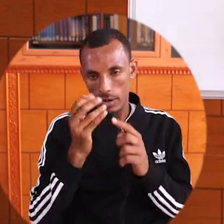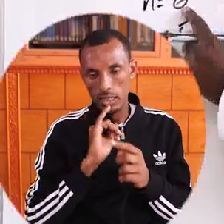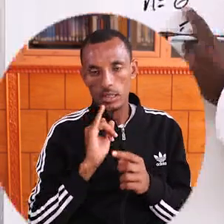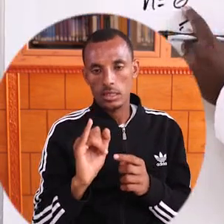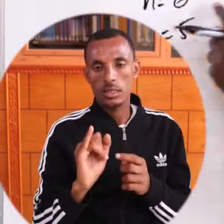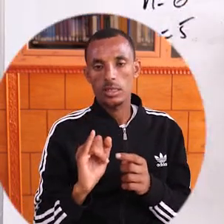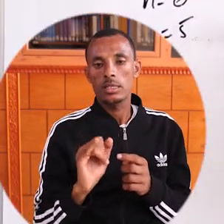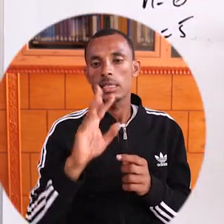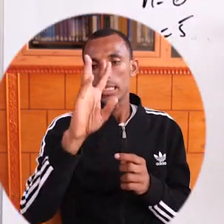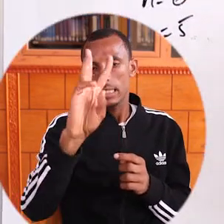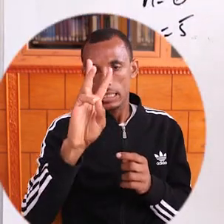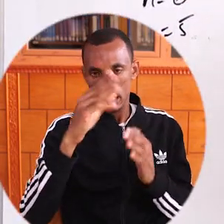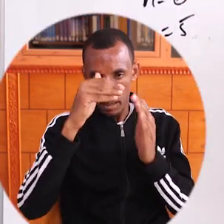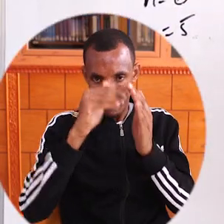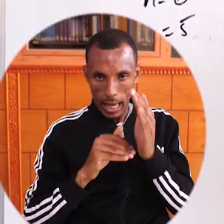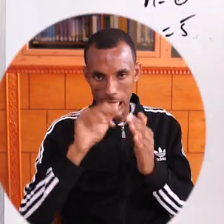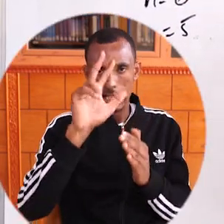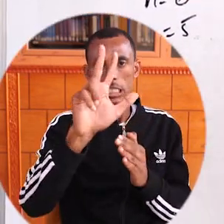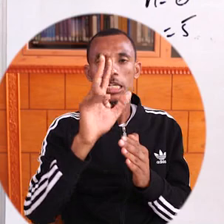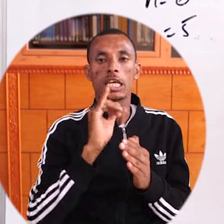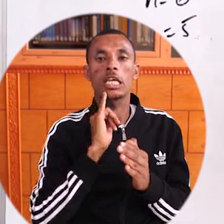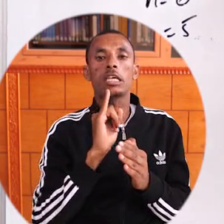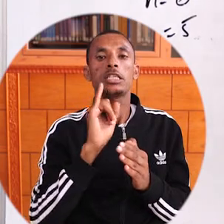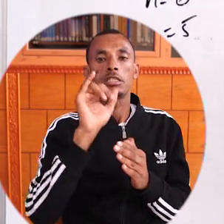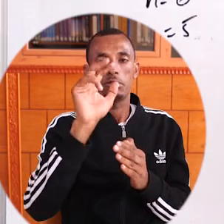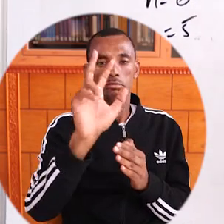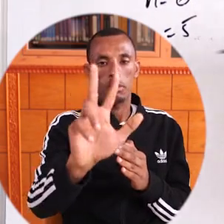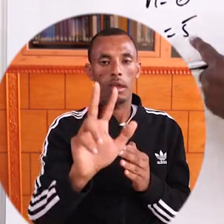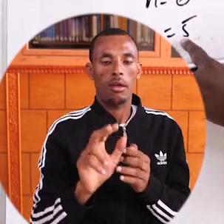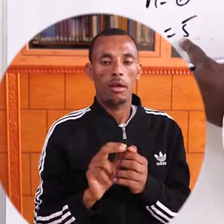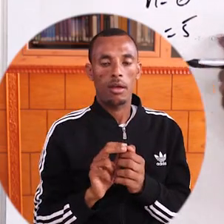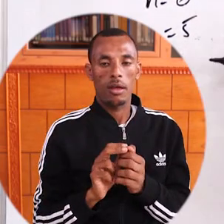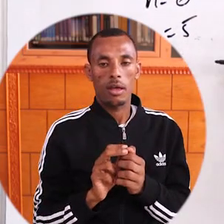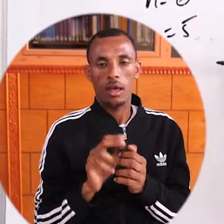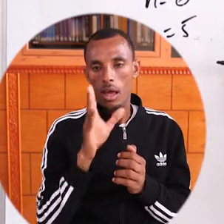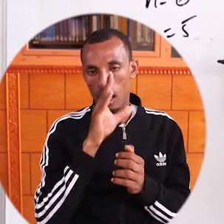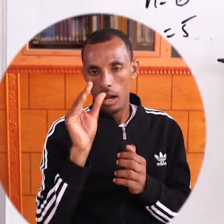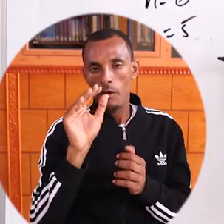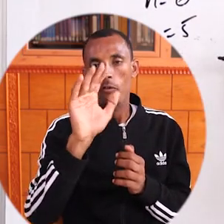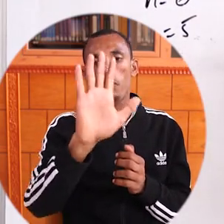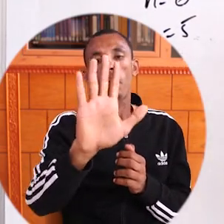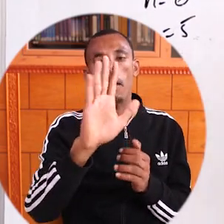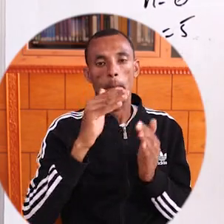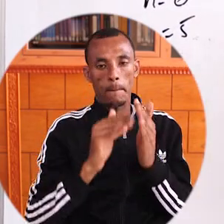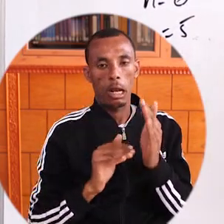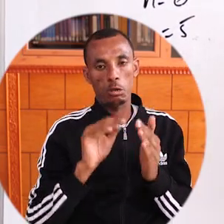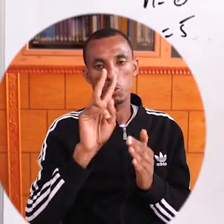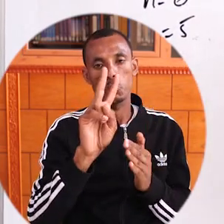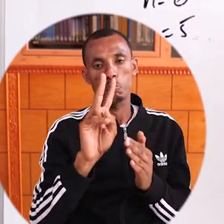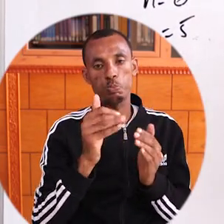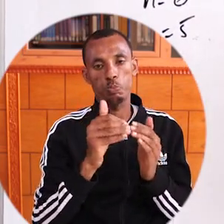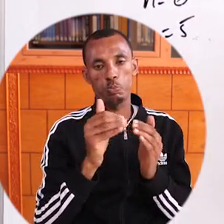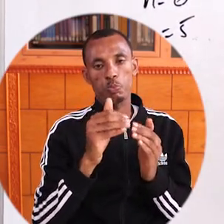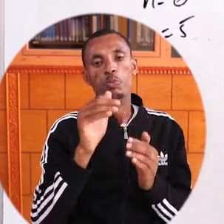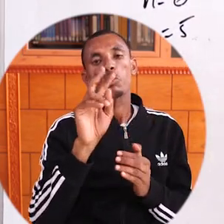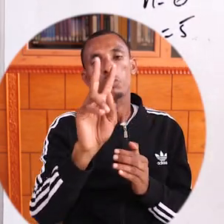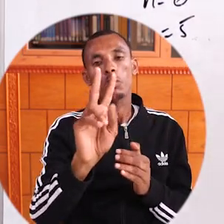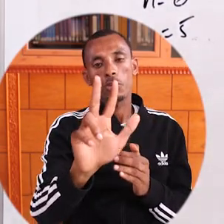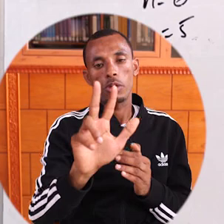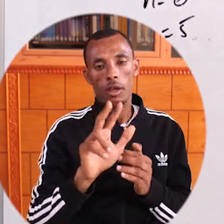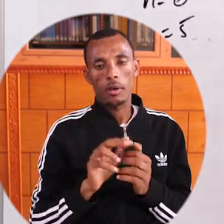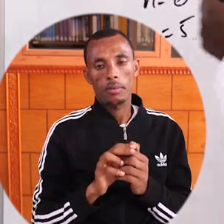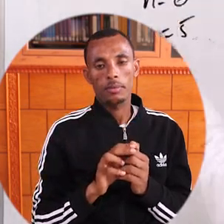is 6 minus 3 is 3. Number of and 5 minus 2 is 3.